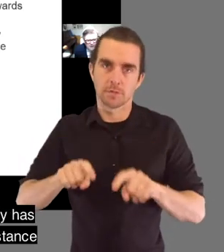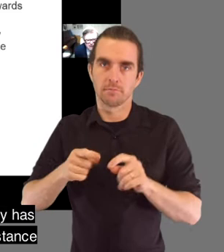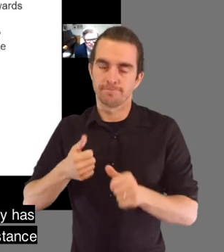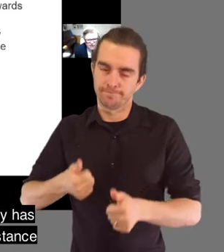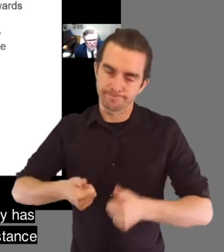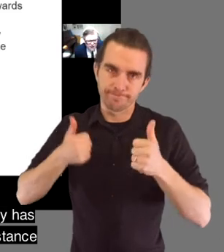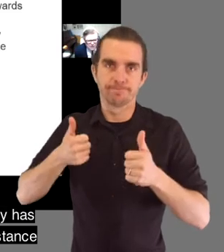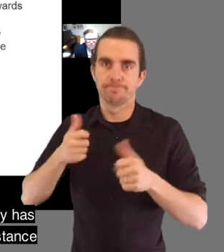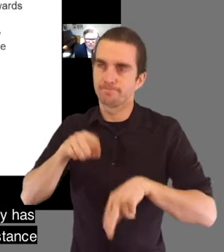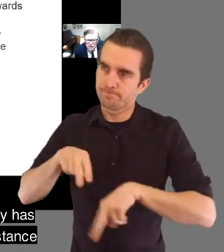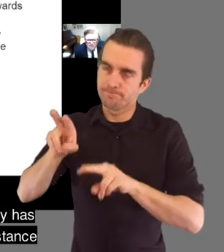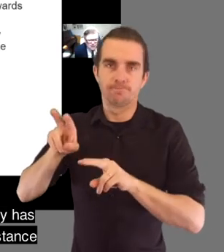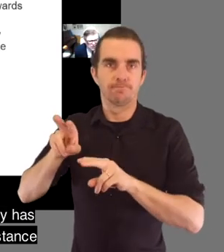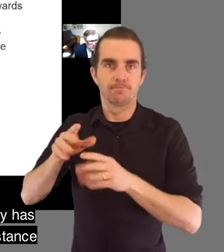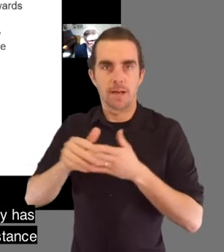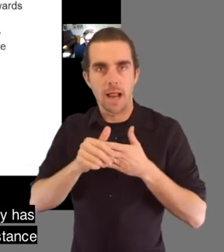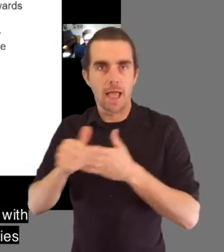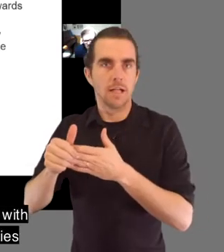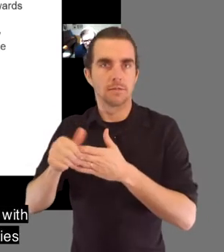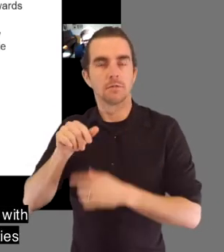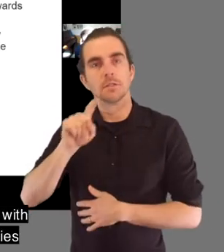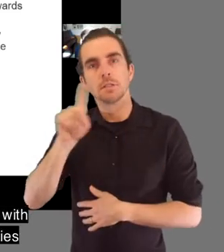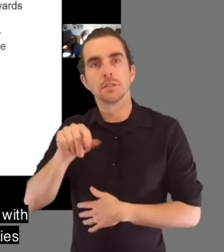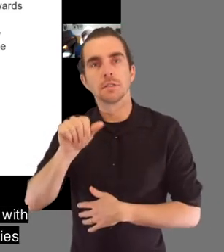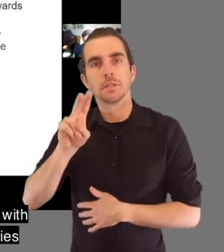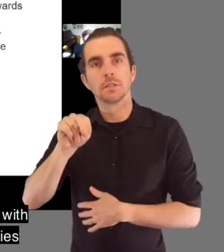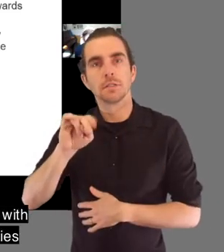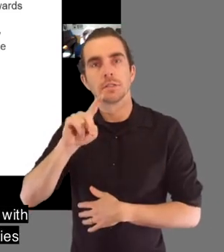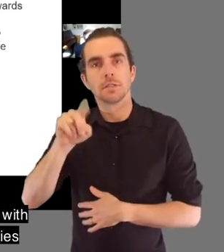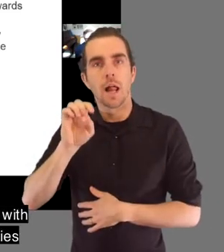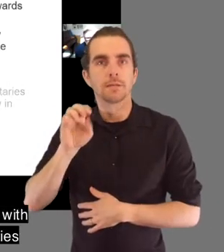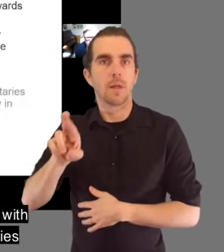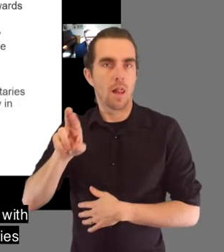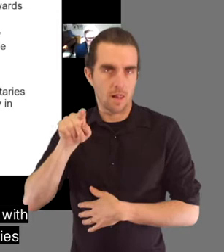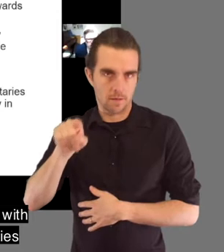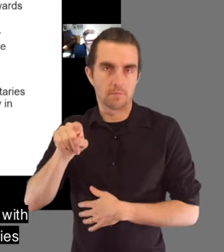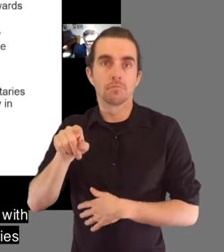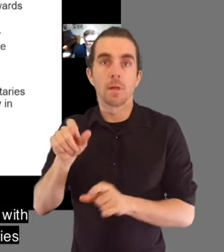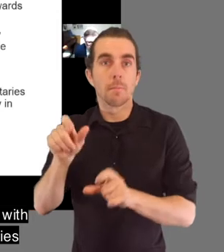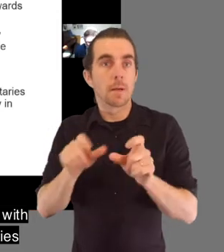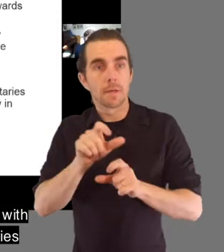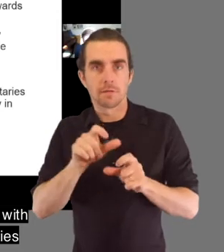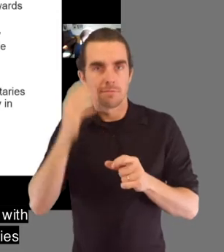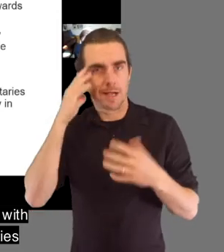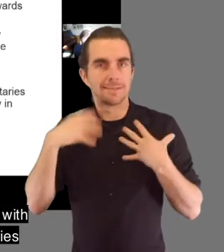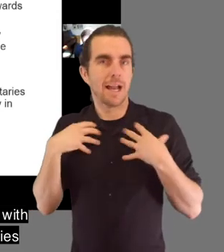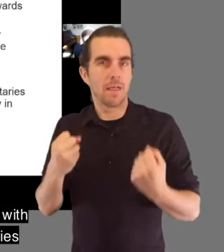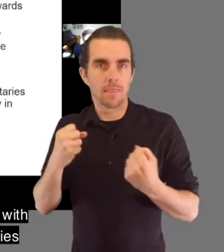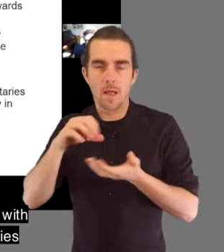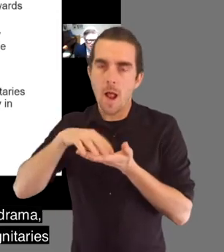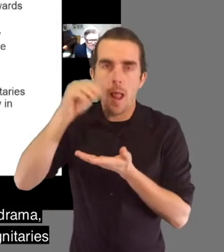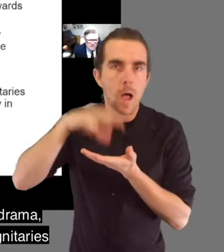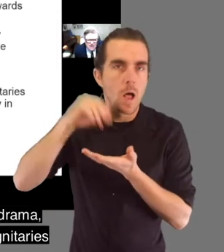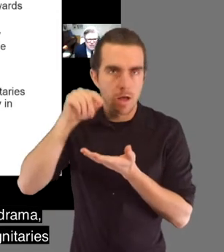to be very effective. For instance, in Zanzibar, working with people with mental health learning